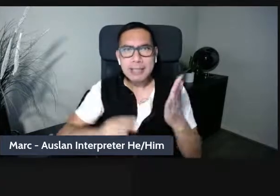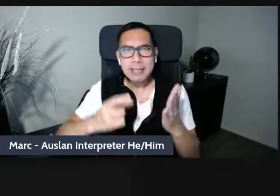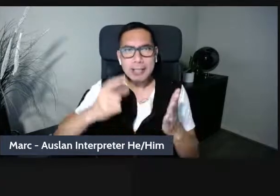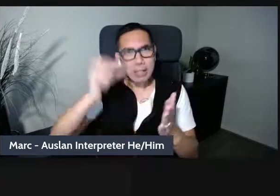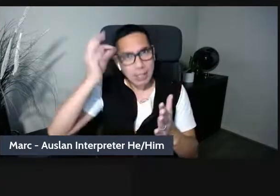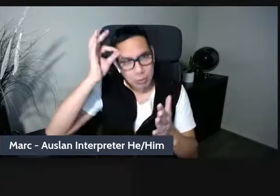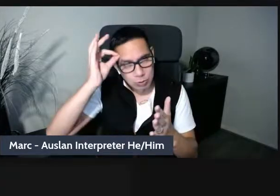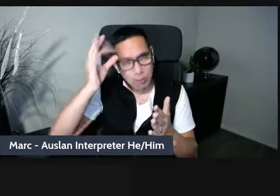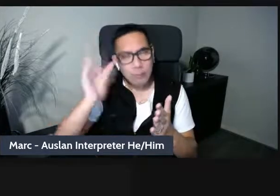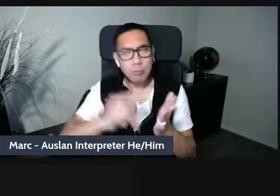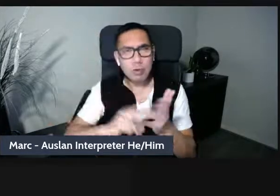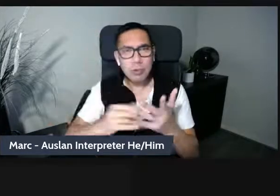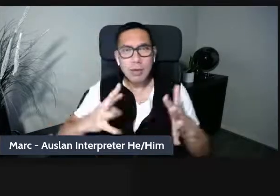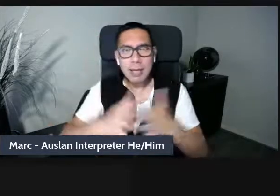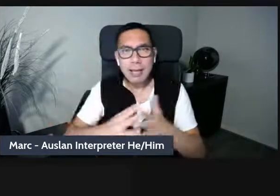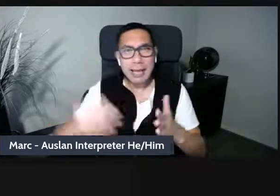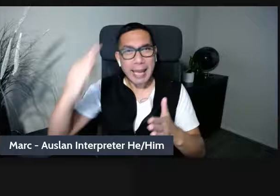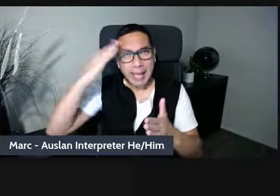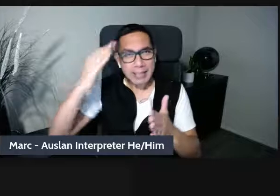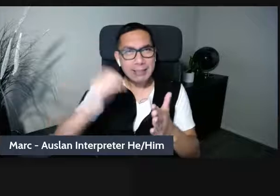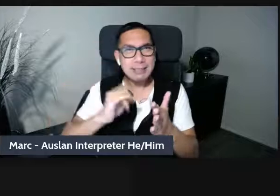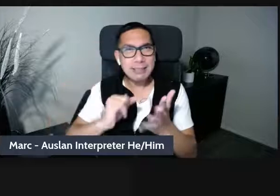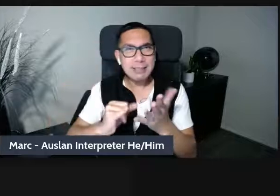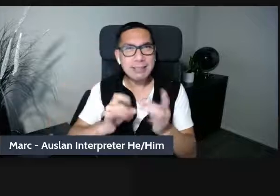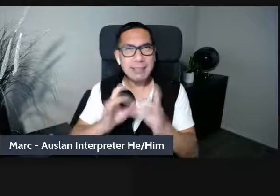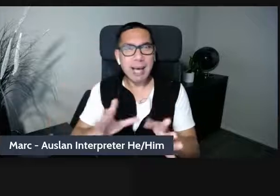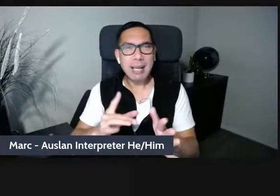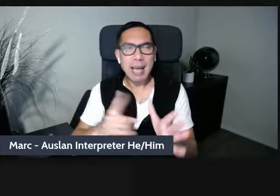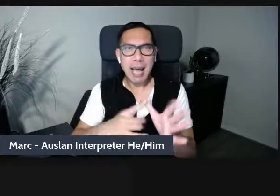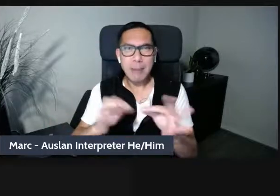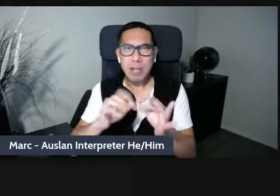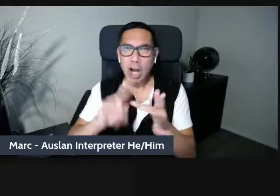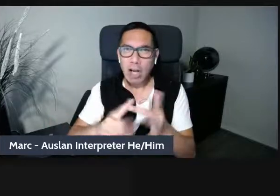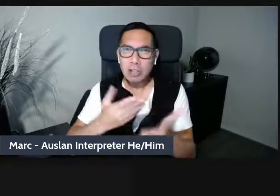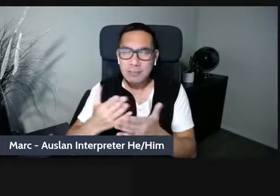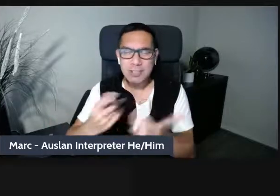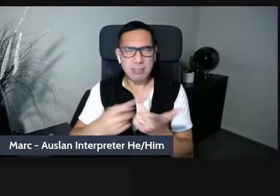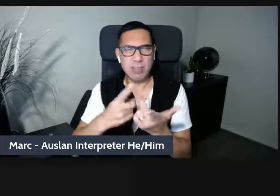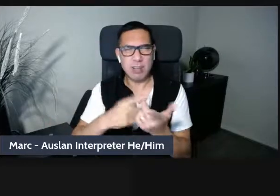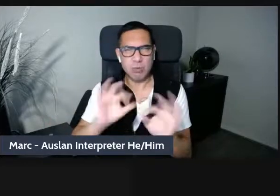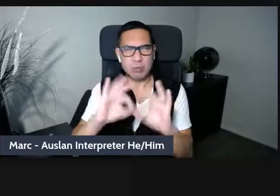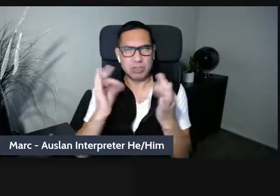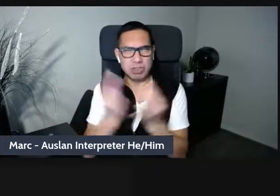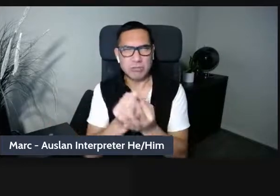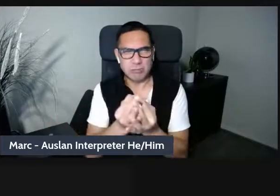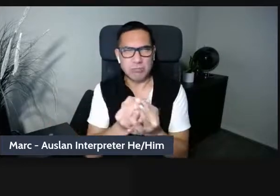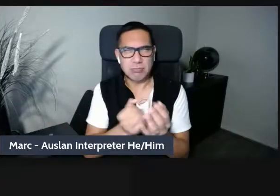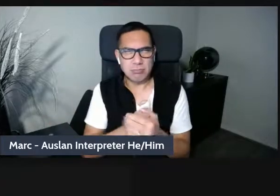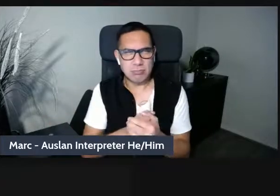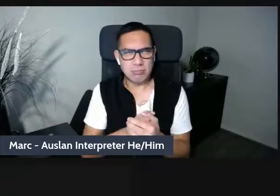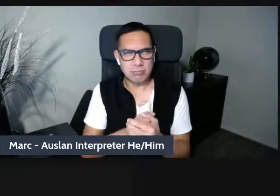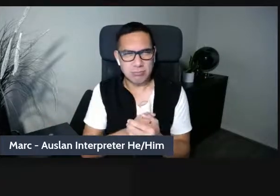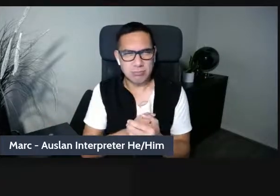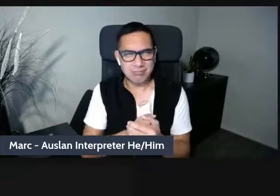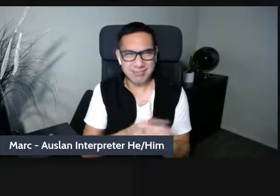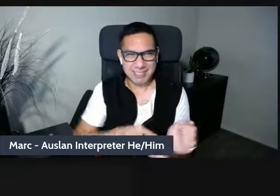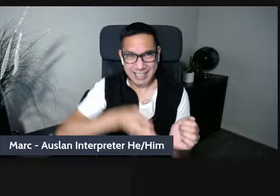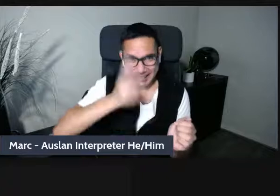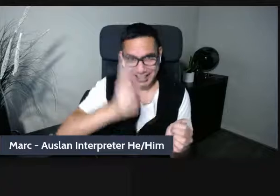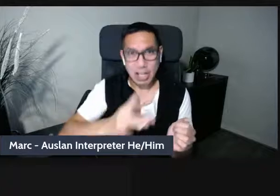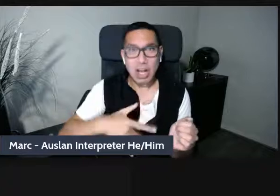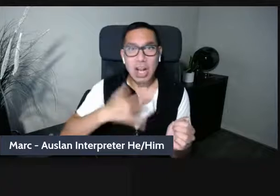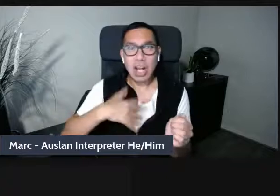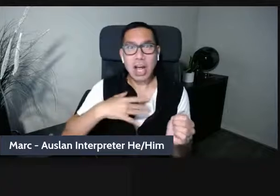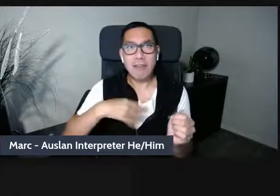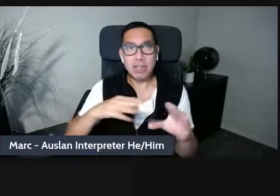Head Start, ABI services, and a couple of other organisations. There'll be, again, the live chat rooms